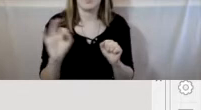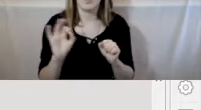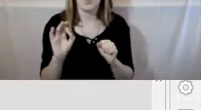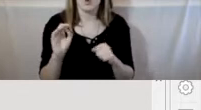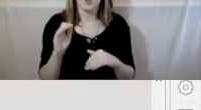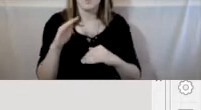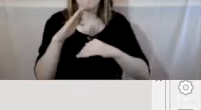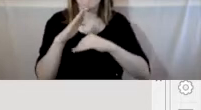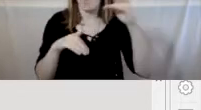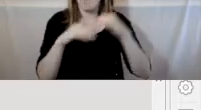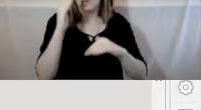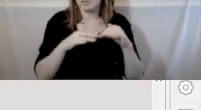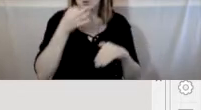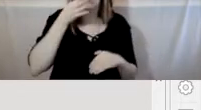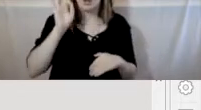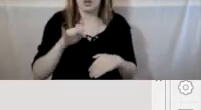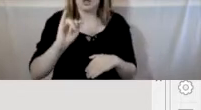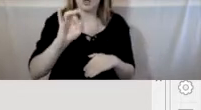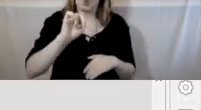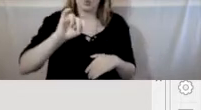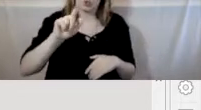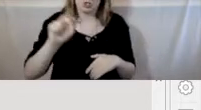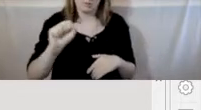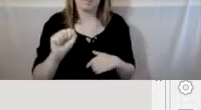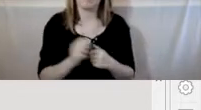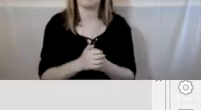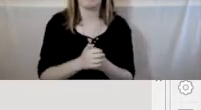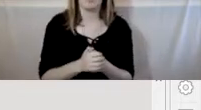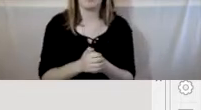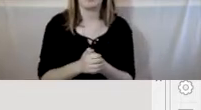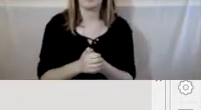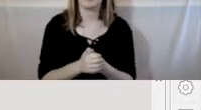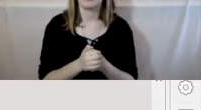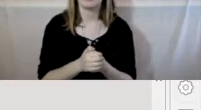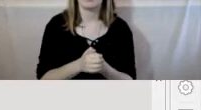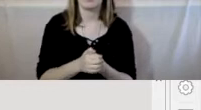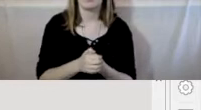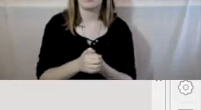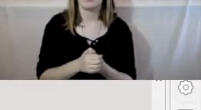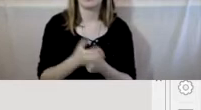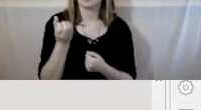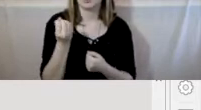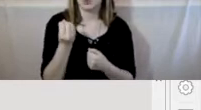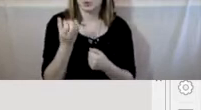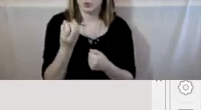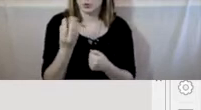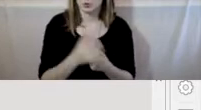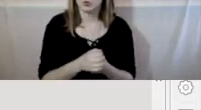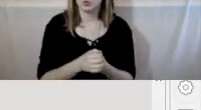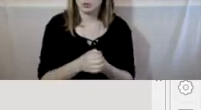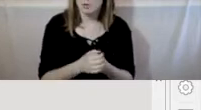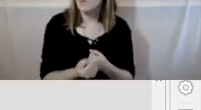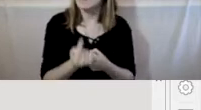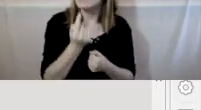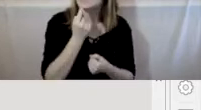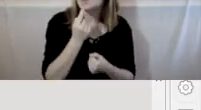professional skills, what professional skills to choose. And what is very difficult